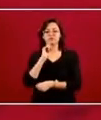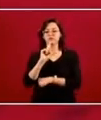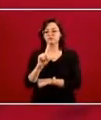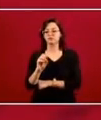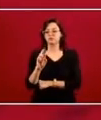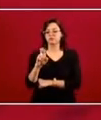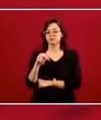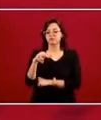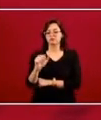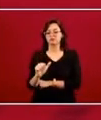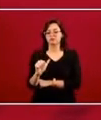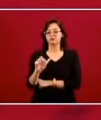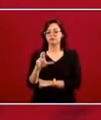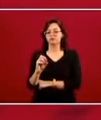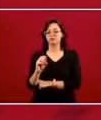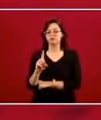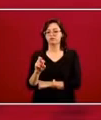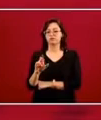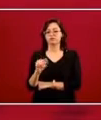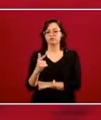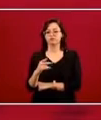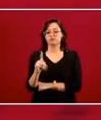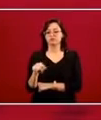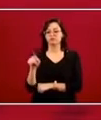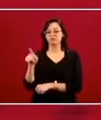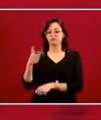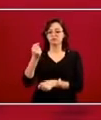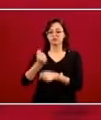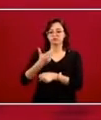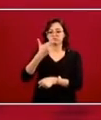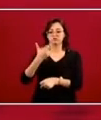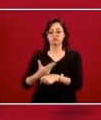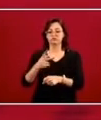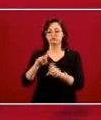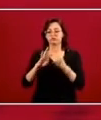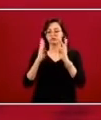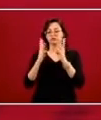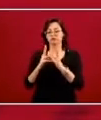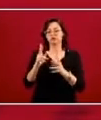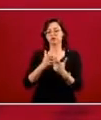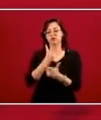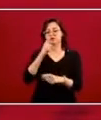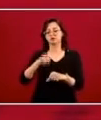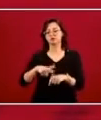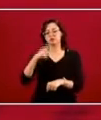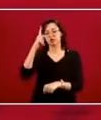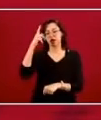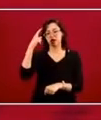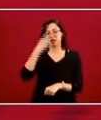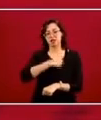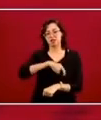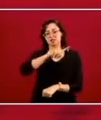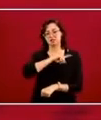least of these daily conferences in which we have had the presence of the